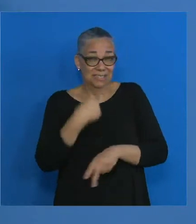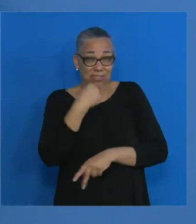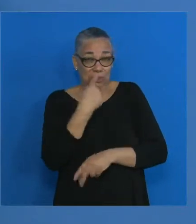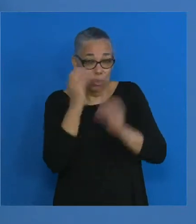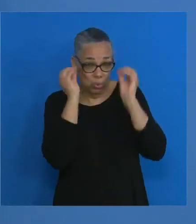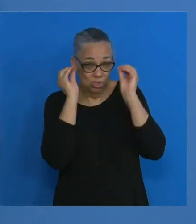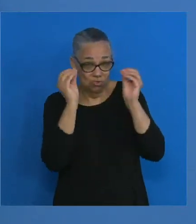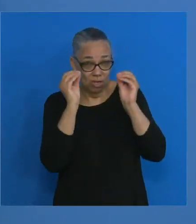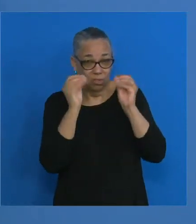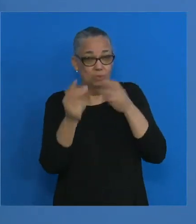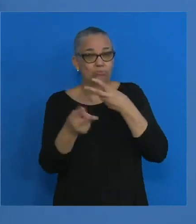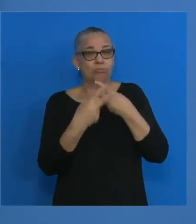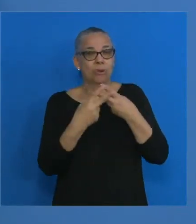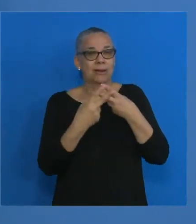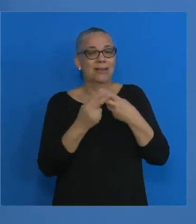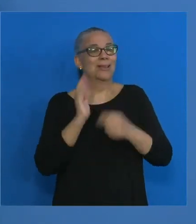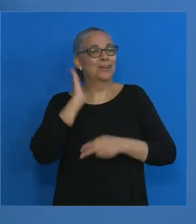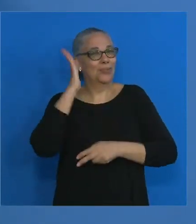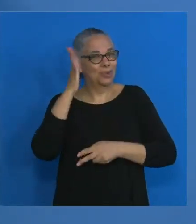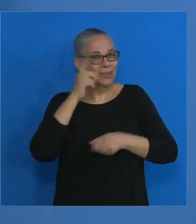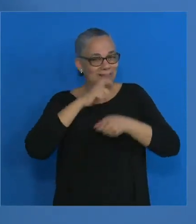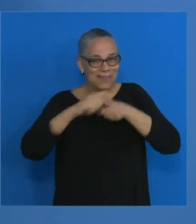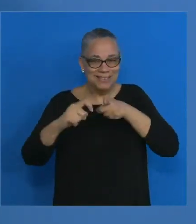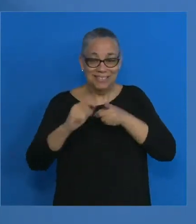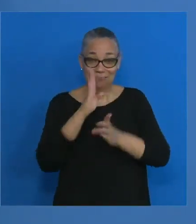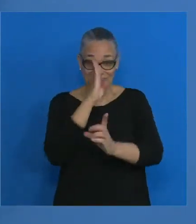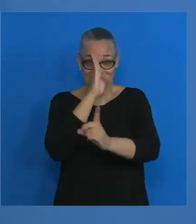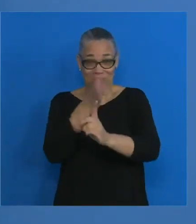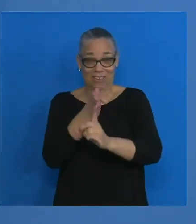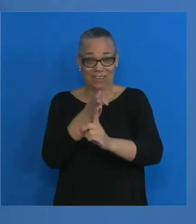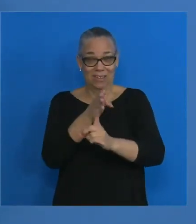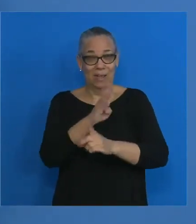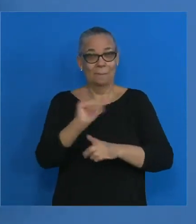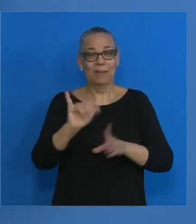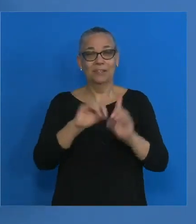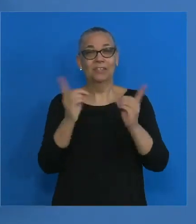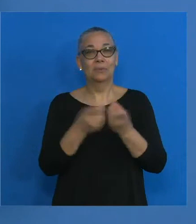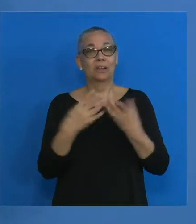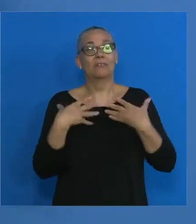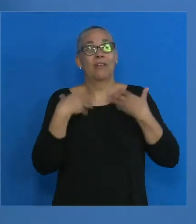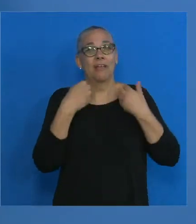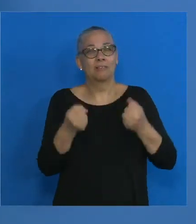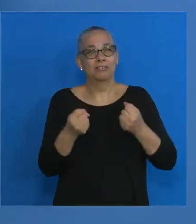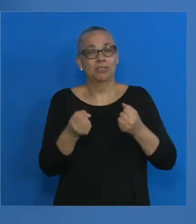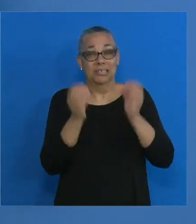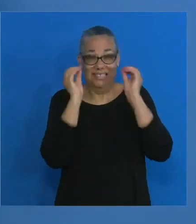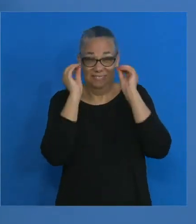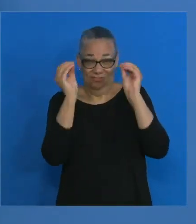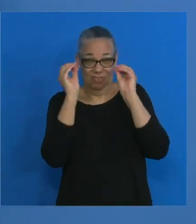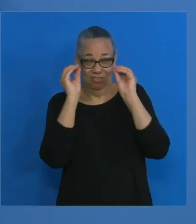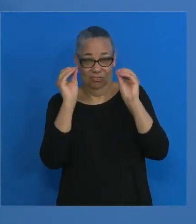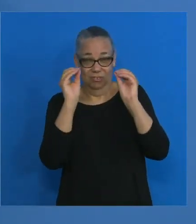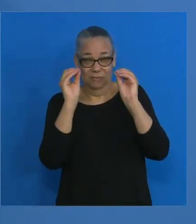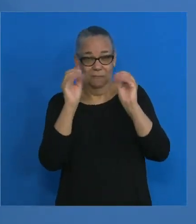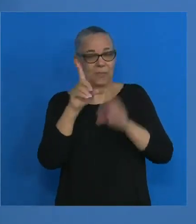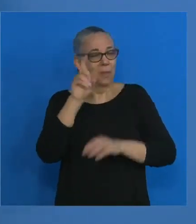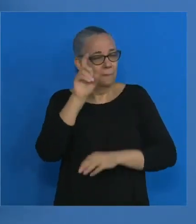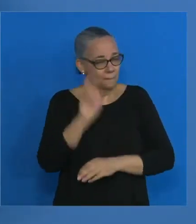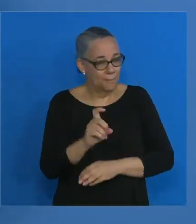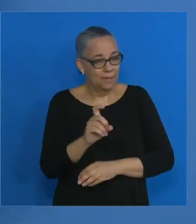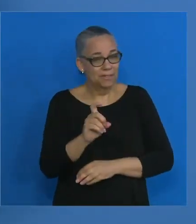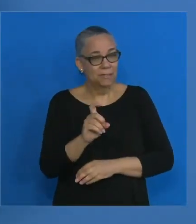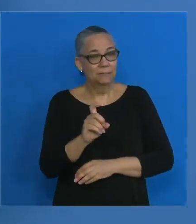they will be contacted directly by the contact tracers at the Department of Health to give them instructions. So they must adhere to